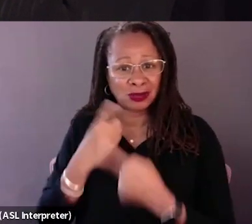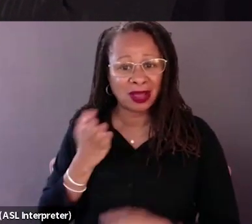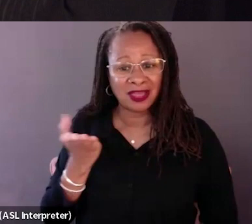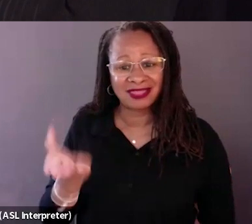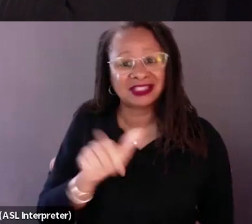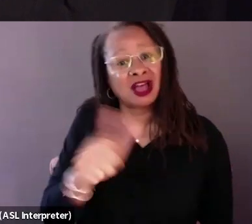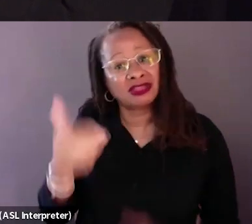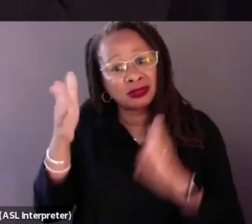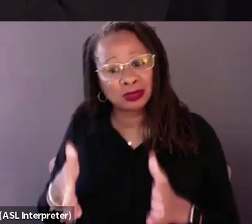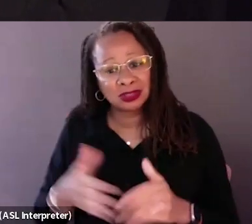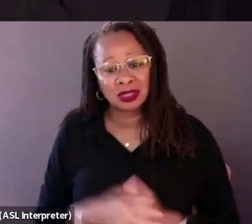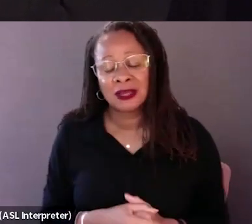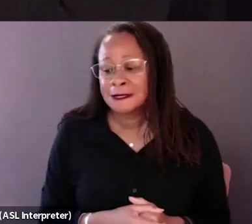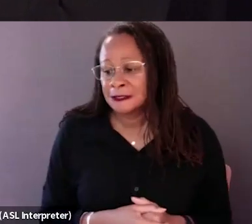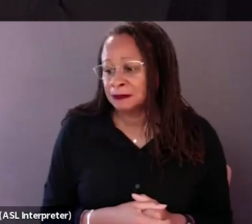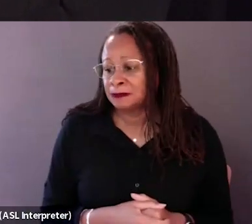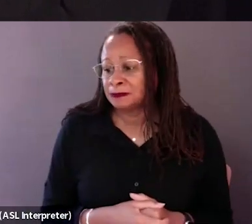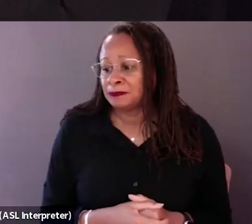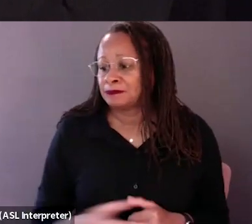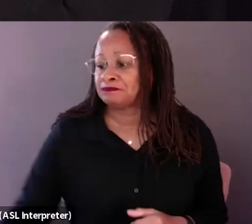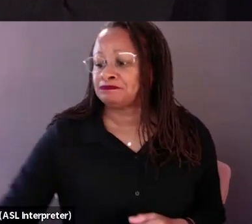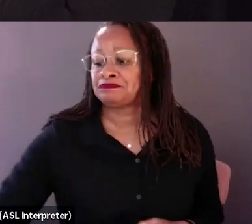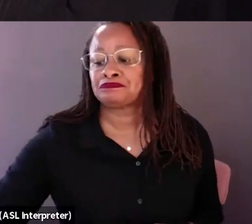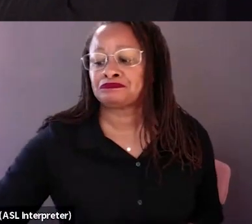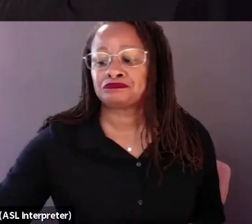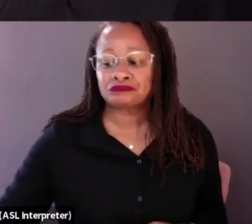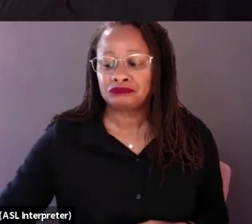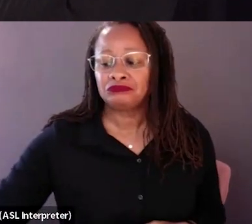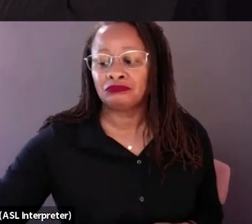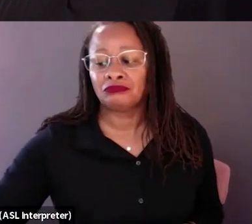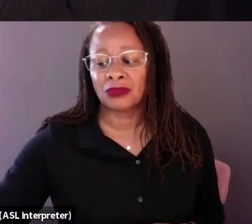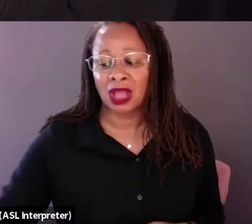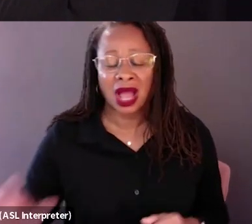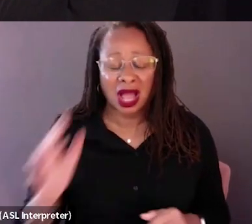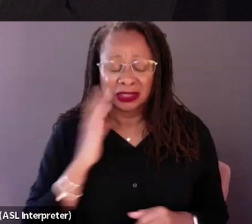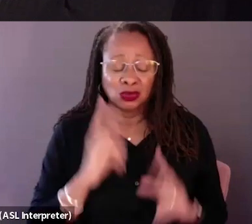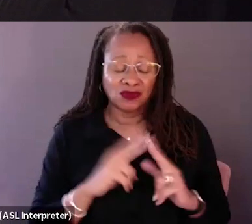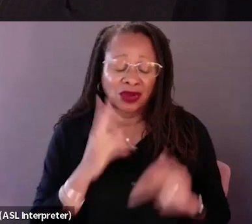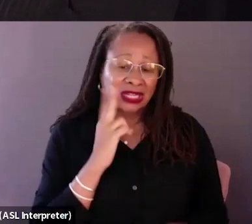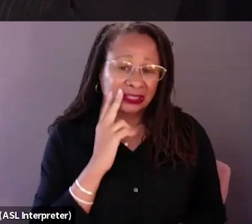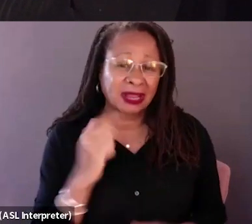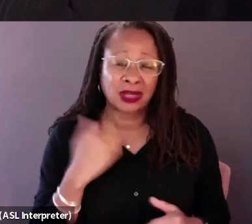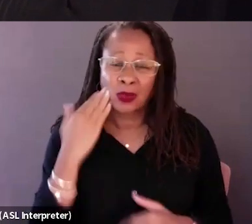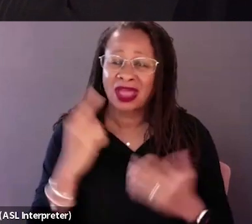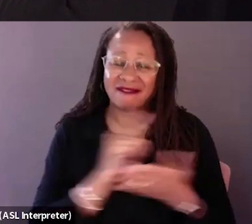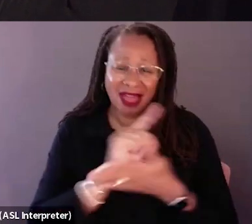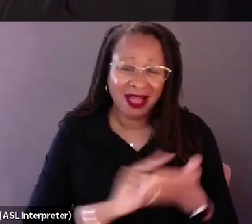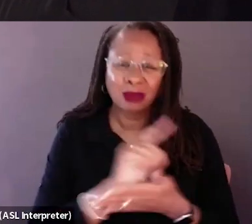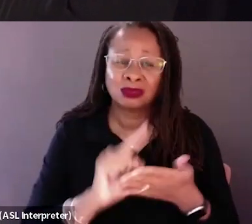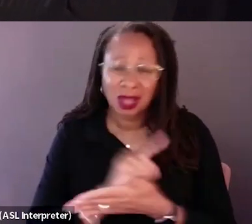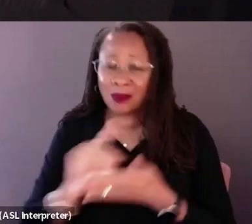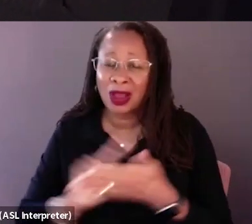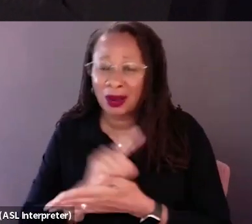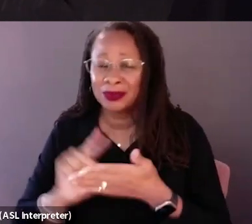other person. So, you know, I knew really intimately, you know, we literally had thousands of hours of Bobby Kennedy. I